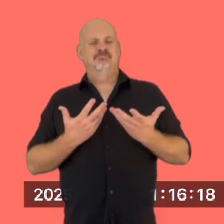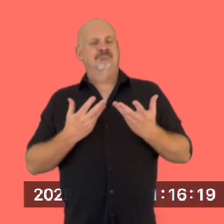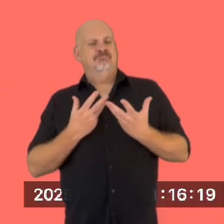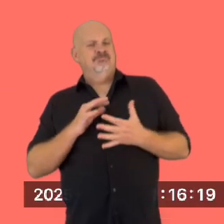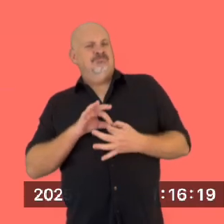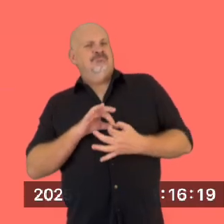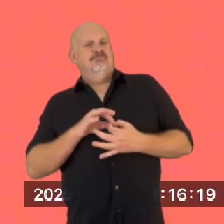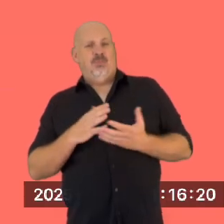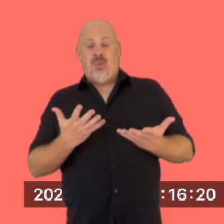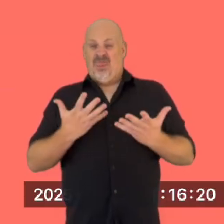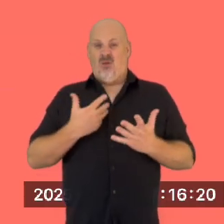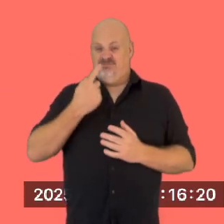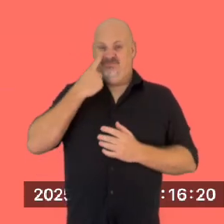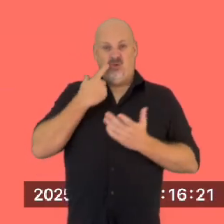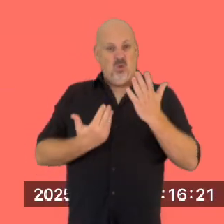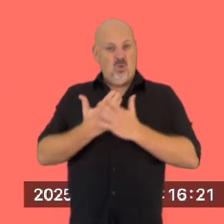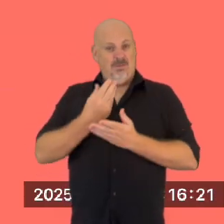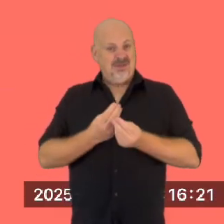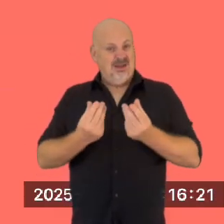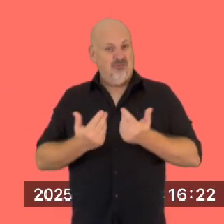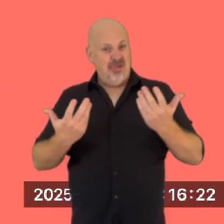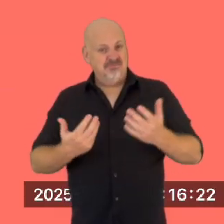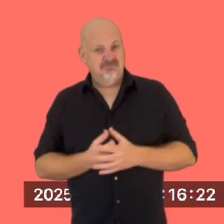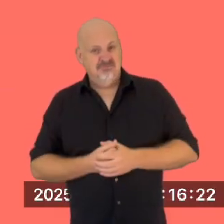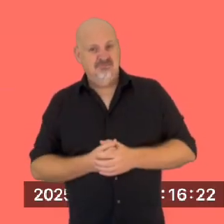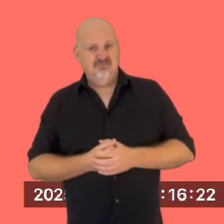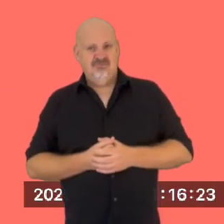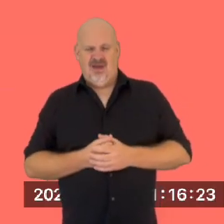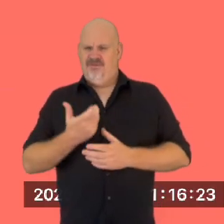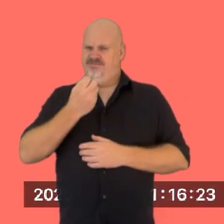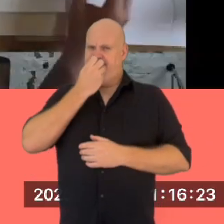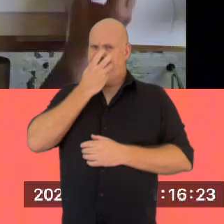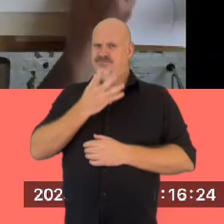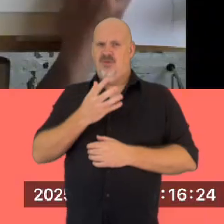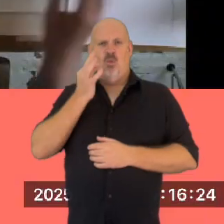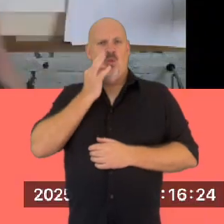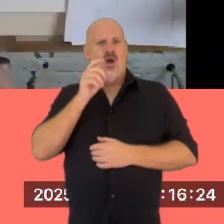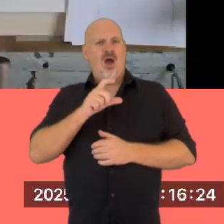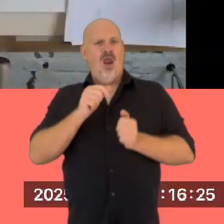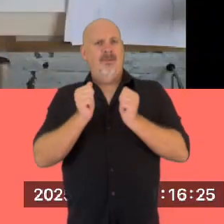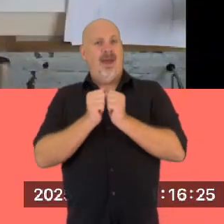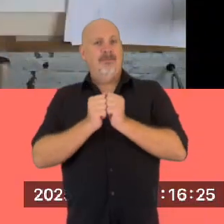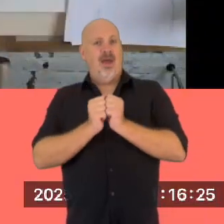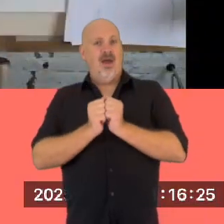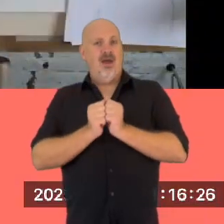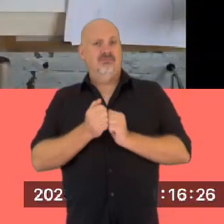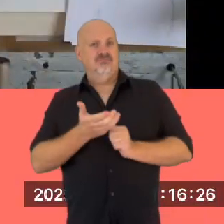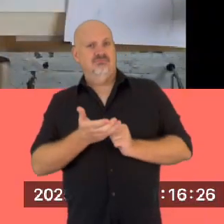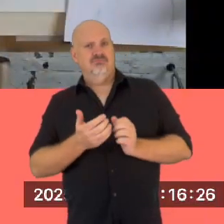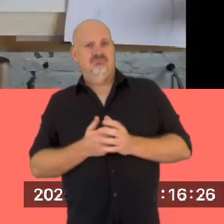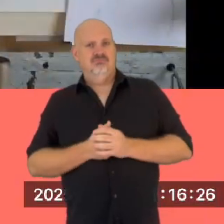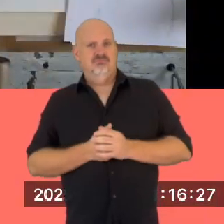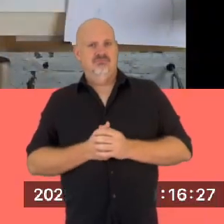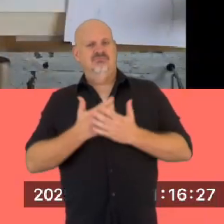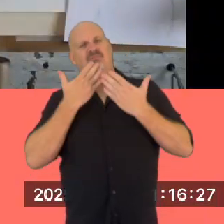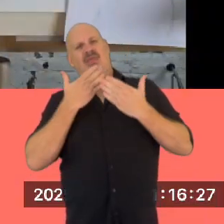with. I'm going to jump to another material now, which we've got some gorgeous